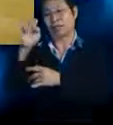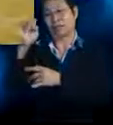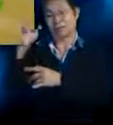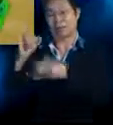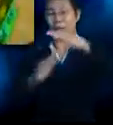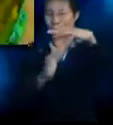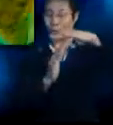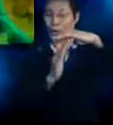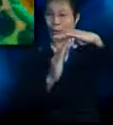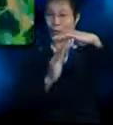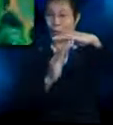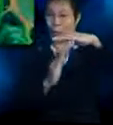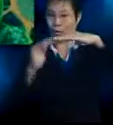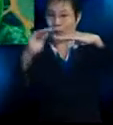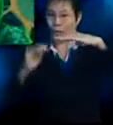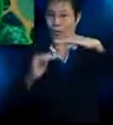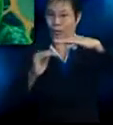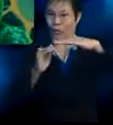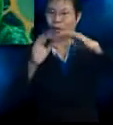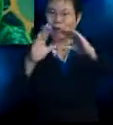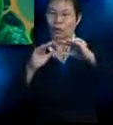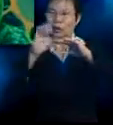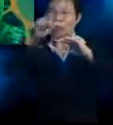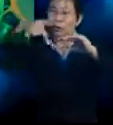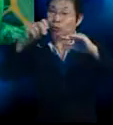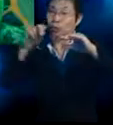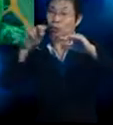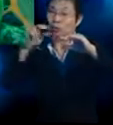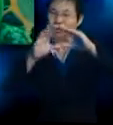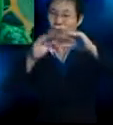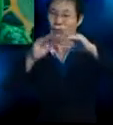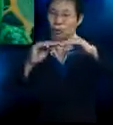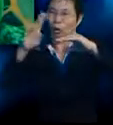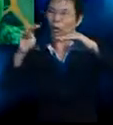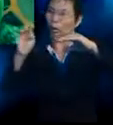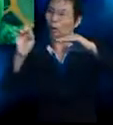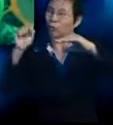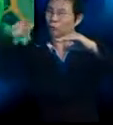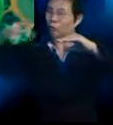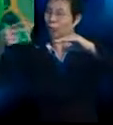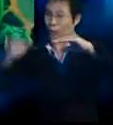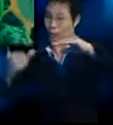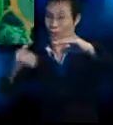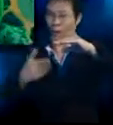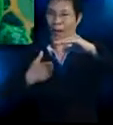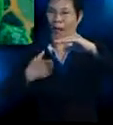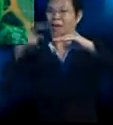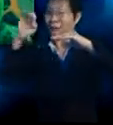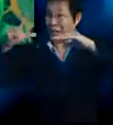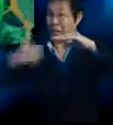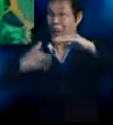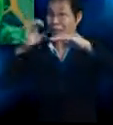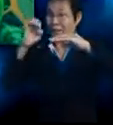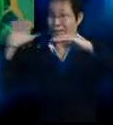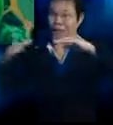Below the palisade mesophyll layer is the spongy mesophyll layer. The spongy mesophyll layer consists of cells which have